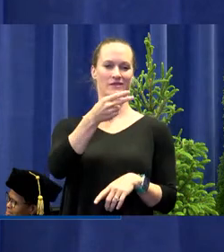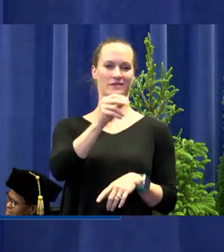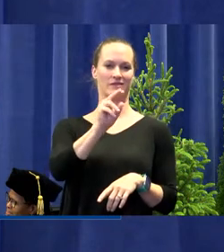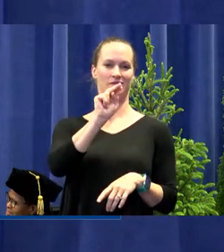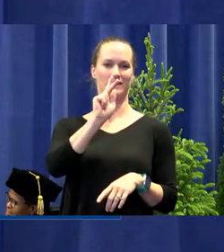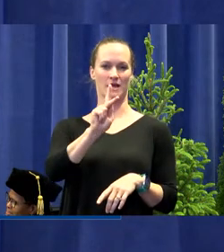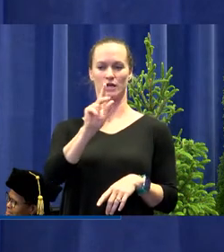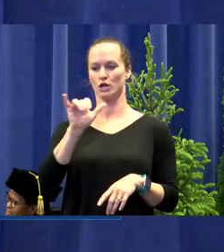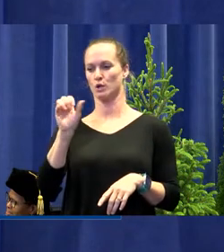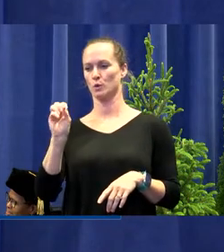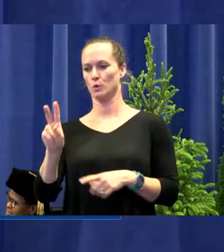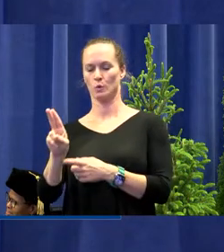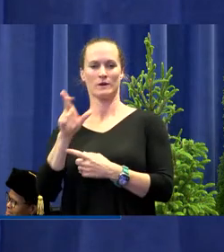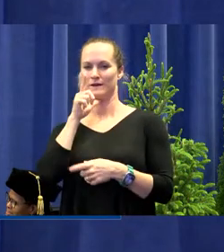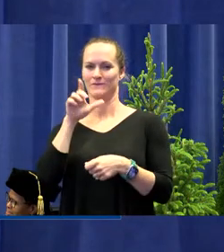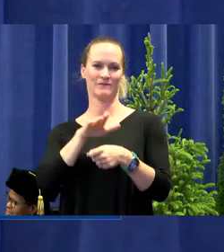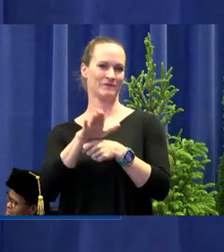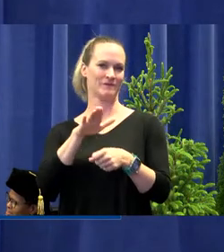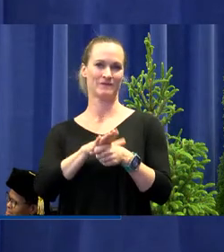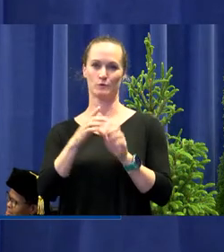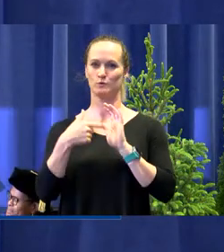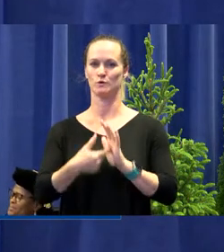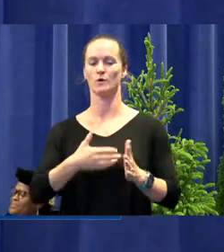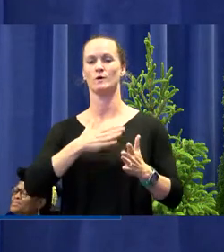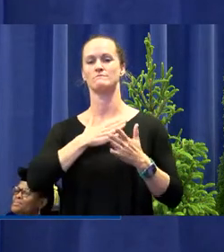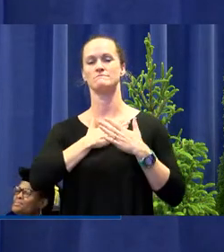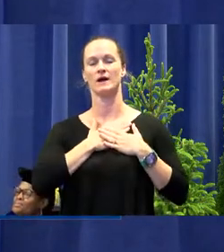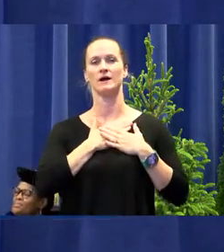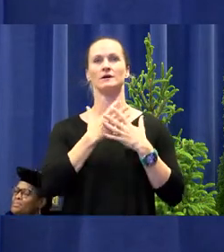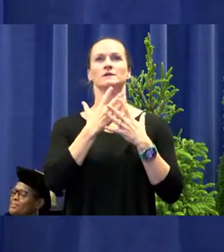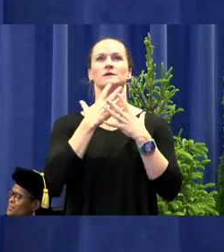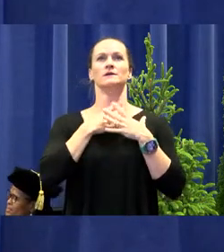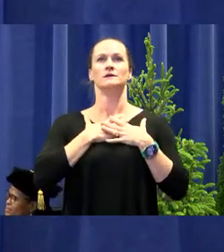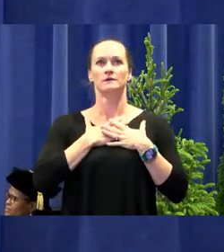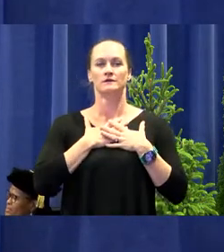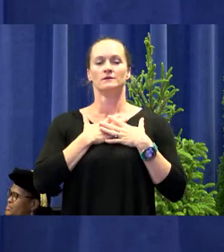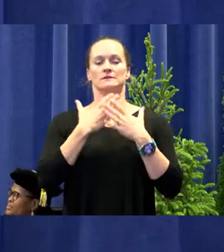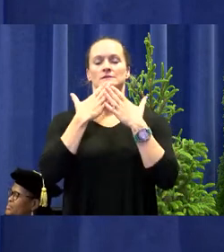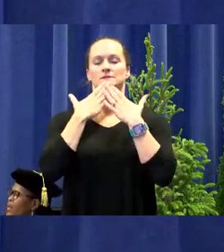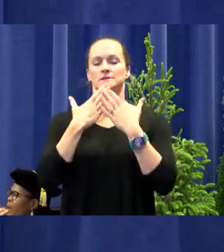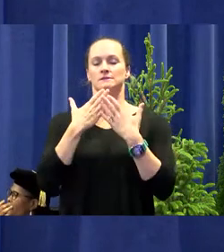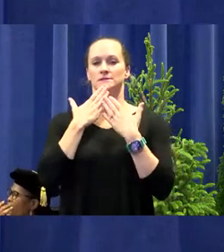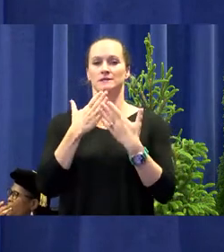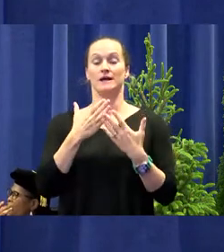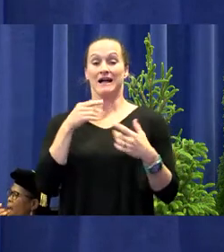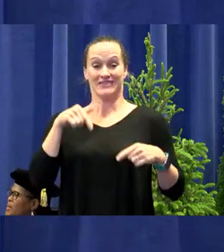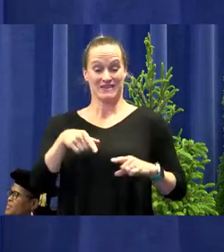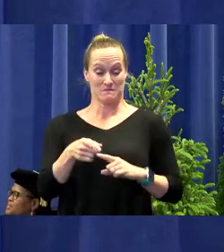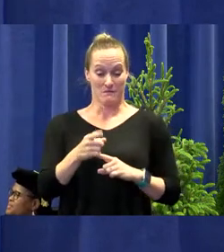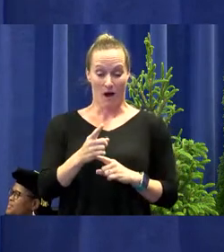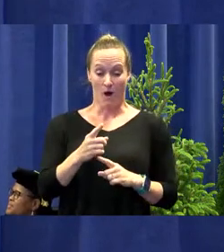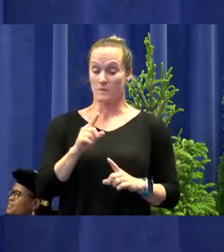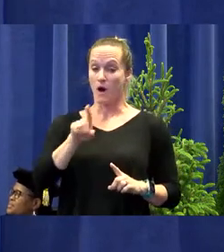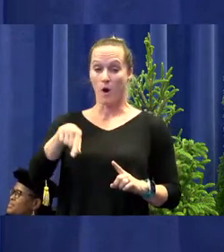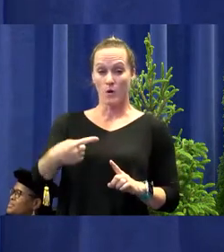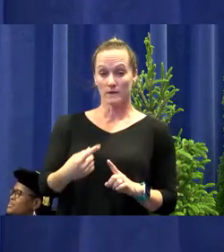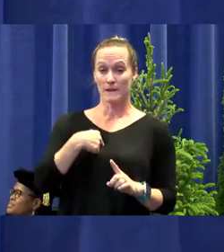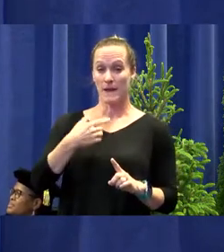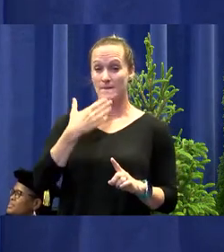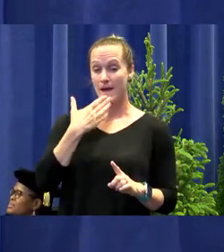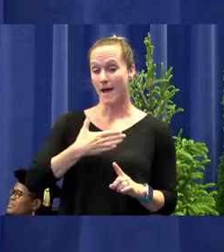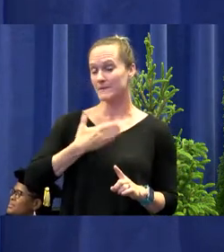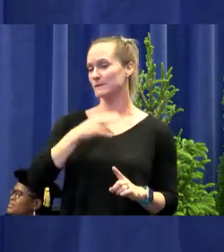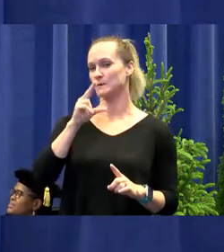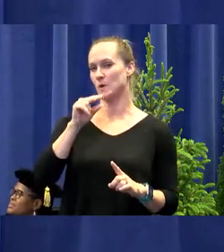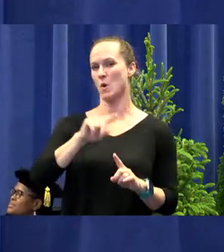enough gravity towards the gratitude I feel at this moment, for it is not just this moment I'm thankful for, but for all of the